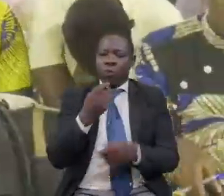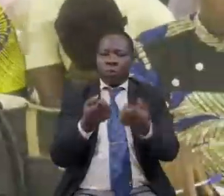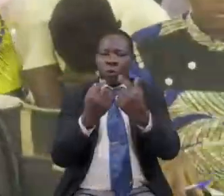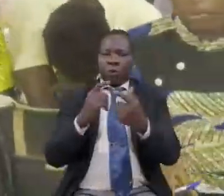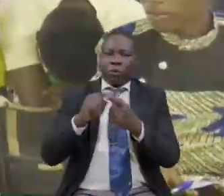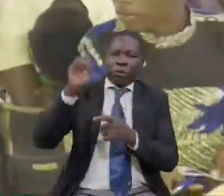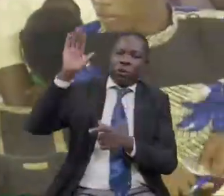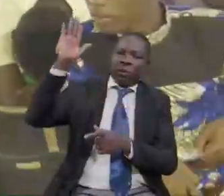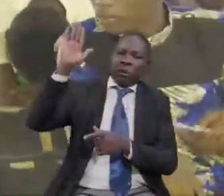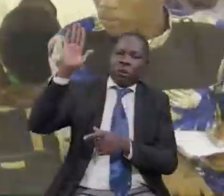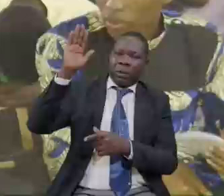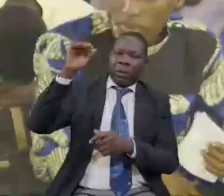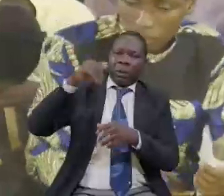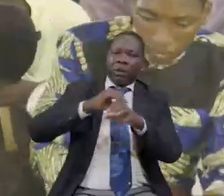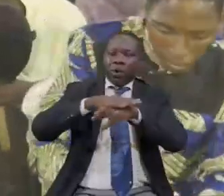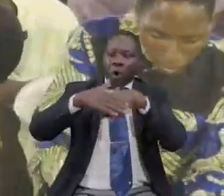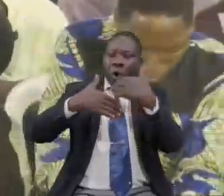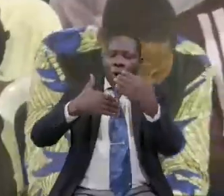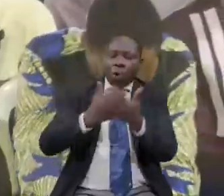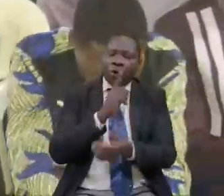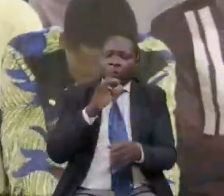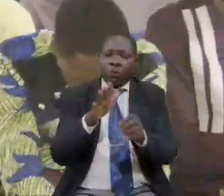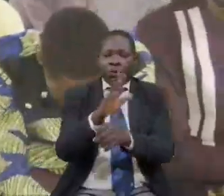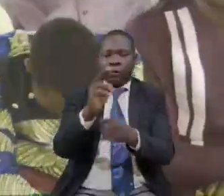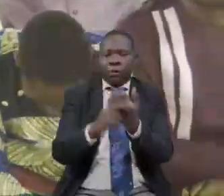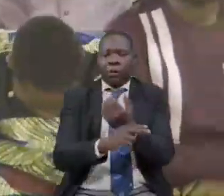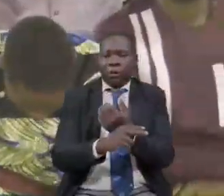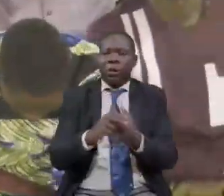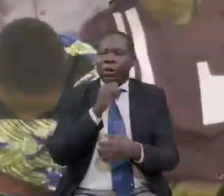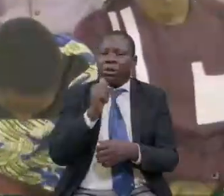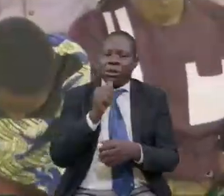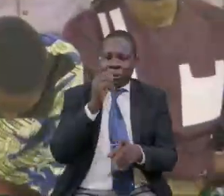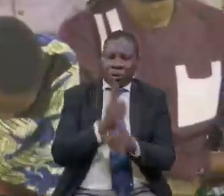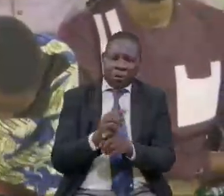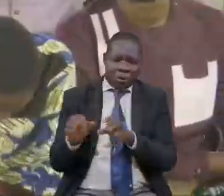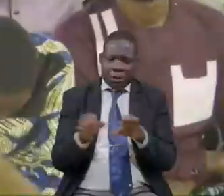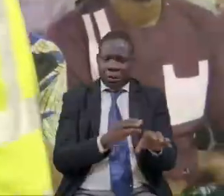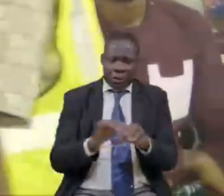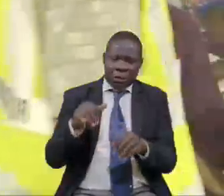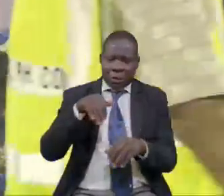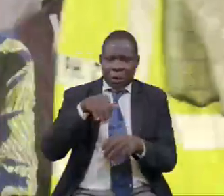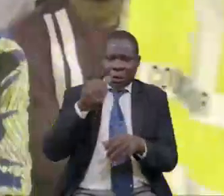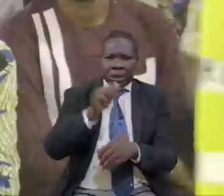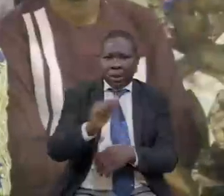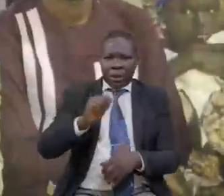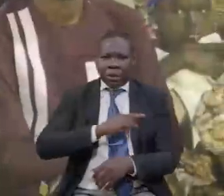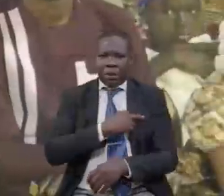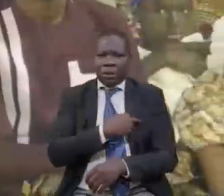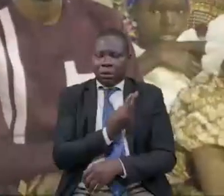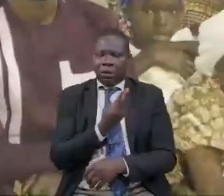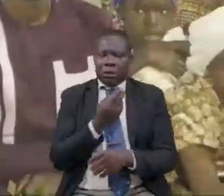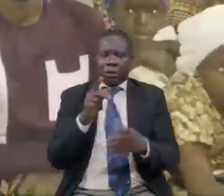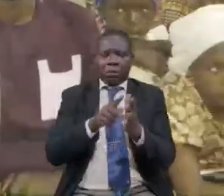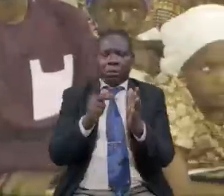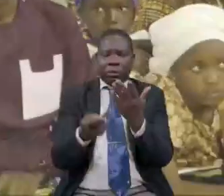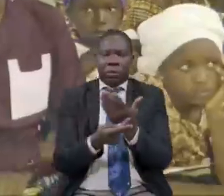all sincerity. They're not just doing a religious crusade. They're not